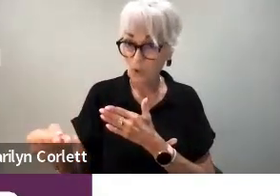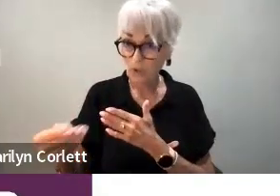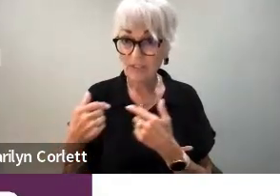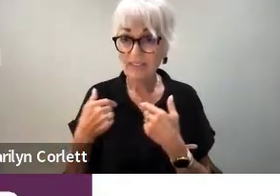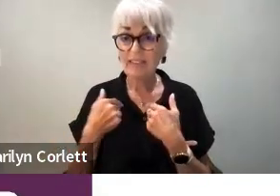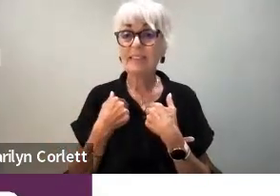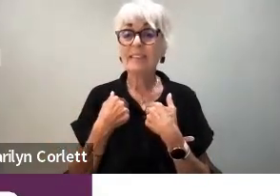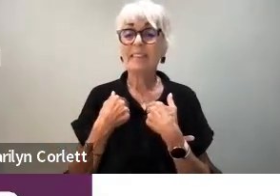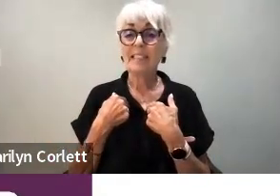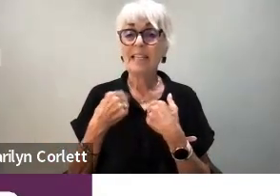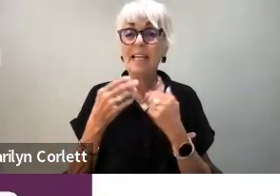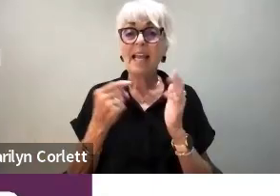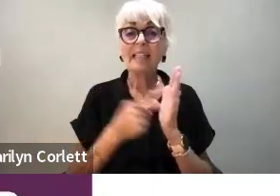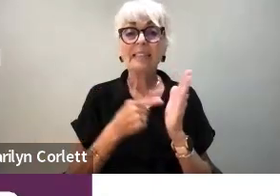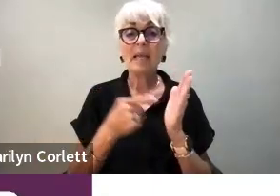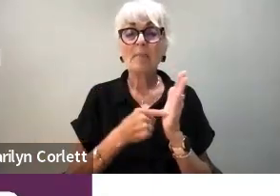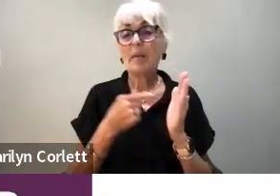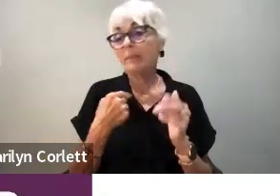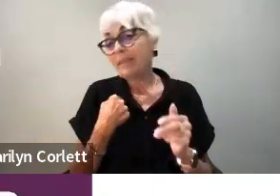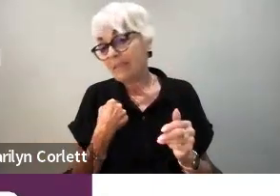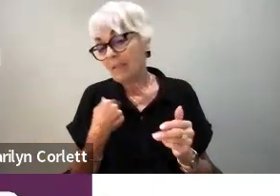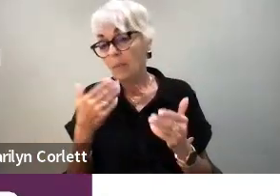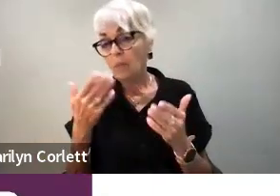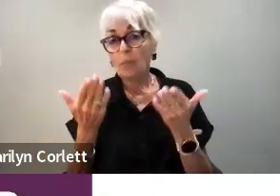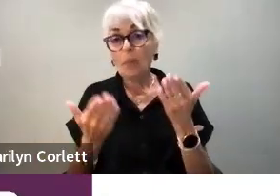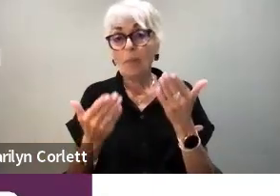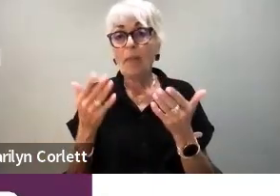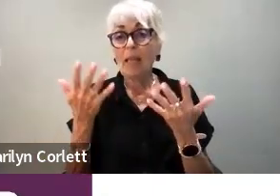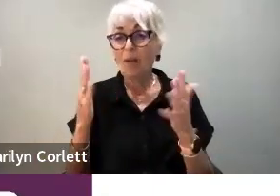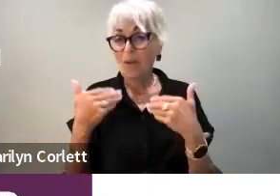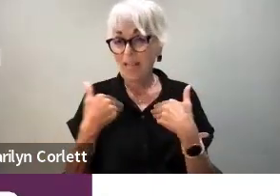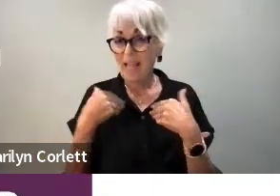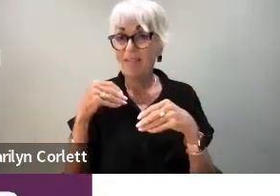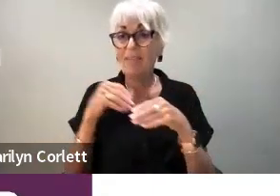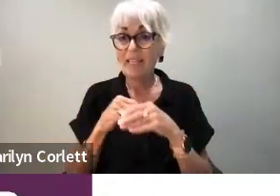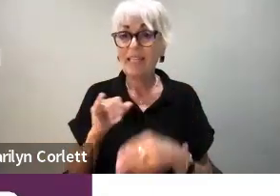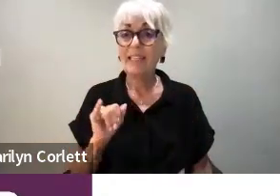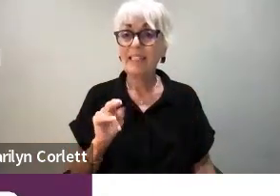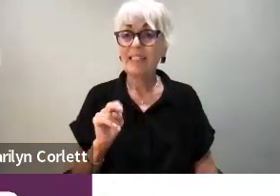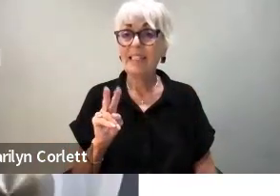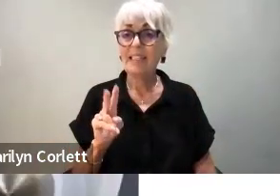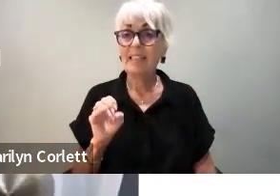sometimes we might already have it in our inventory.